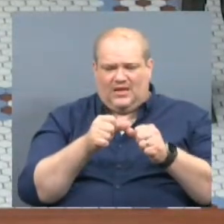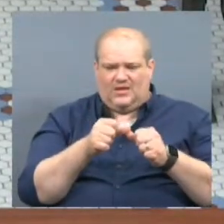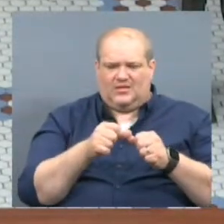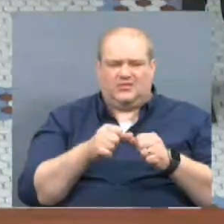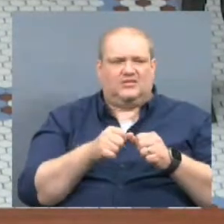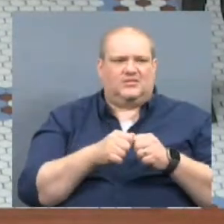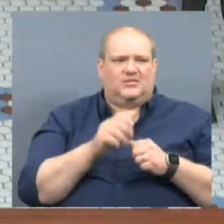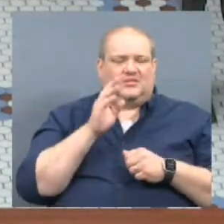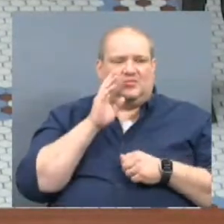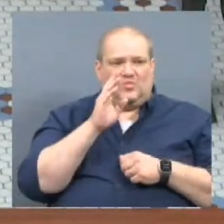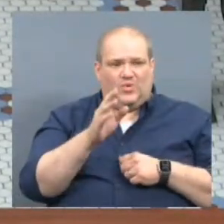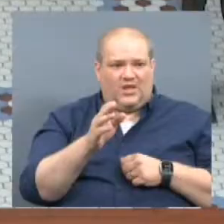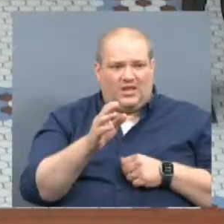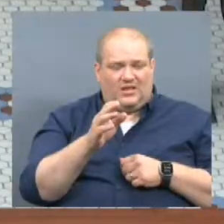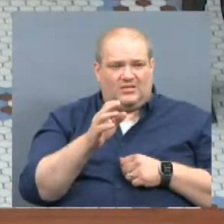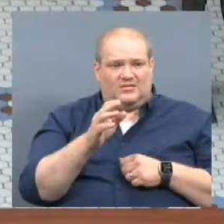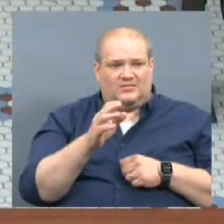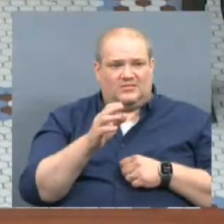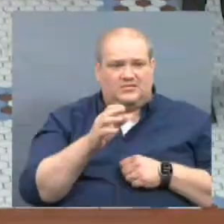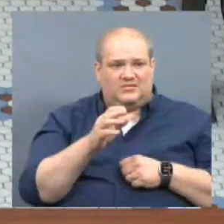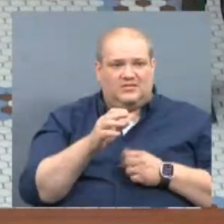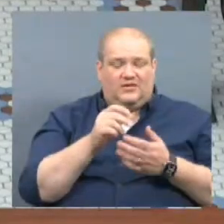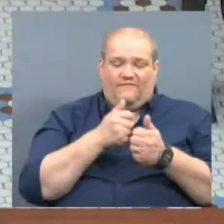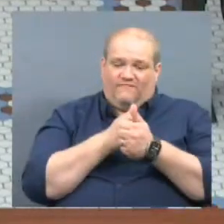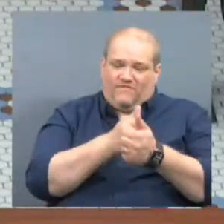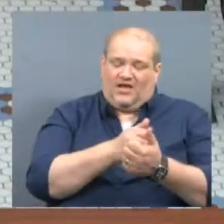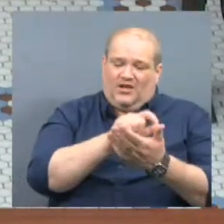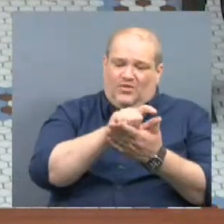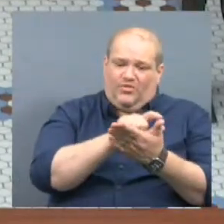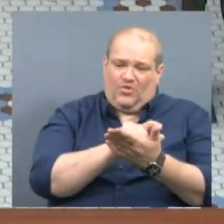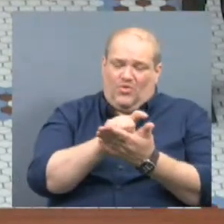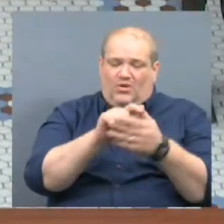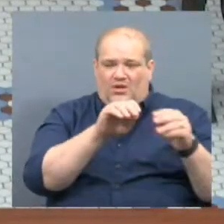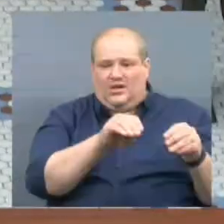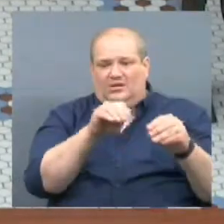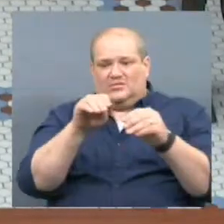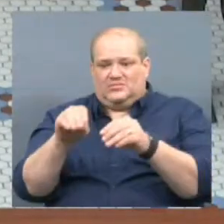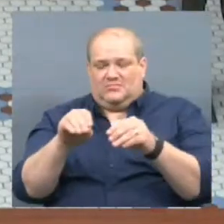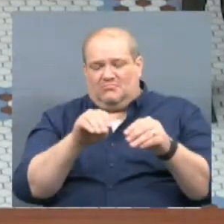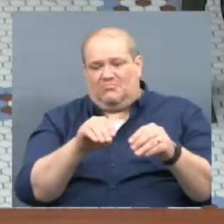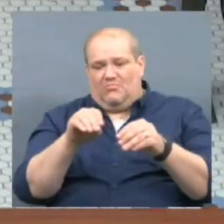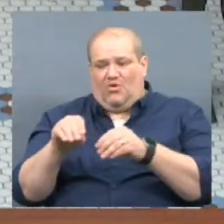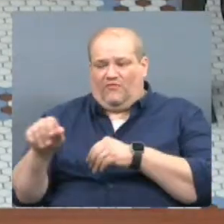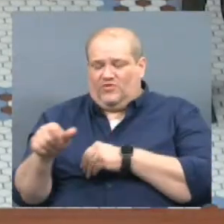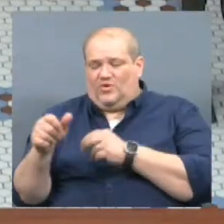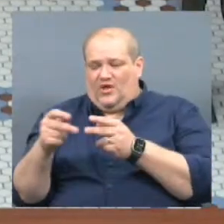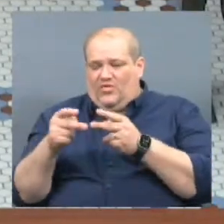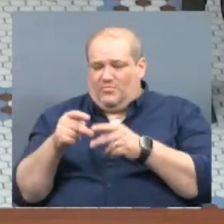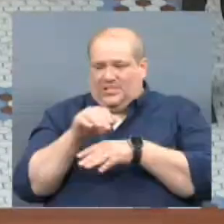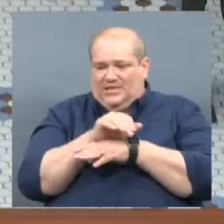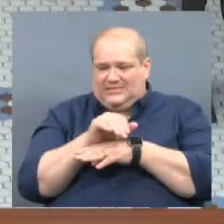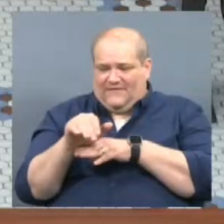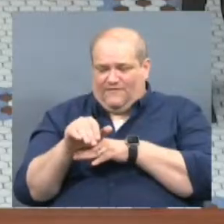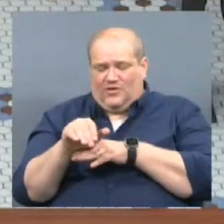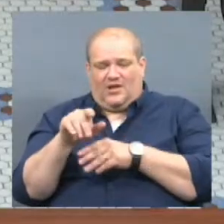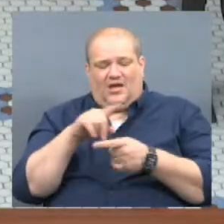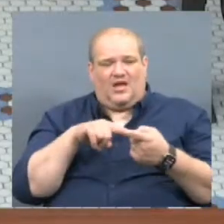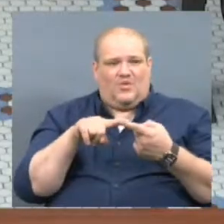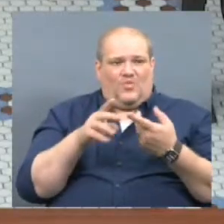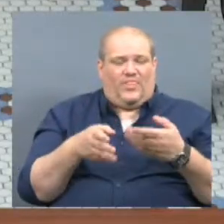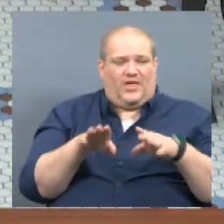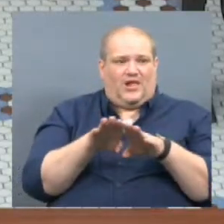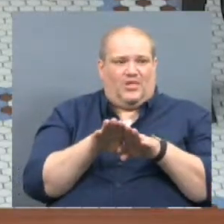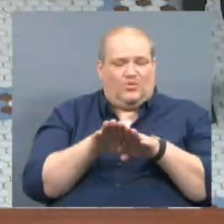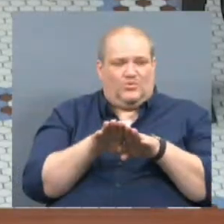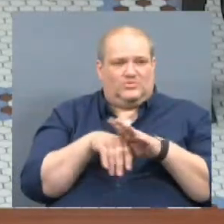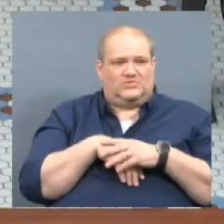they going to be by ordinance relocated somewhere else each evening when they